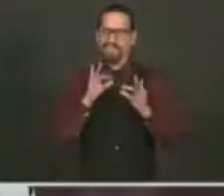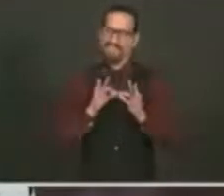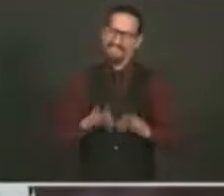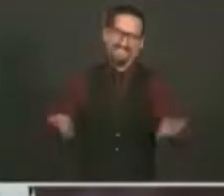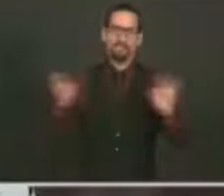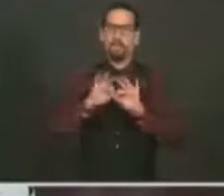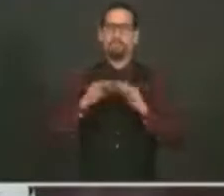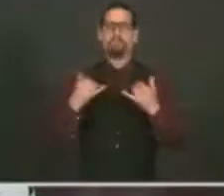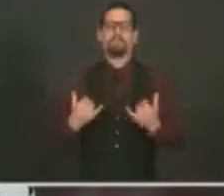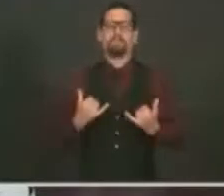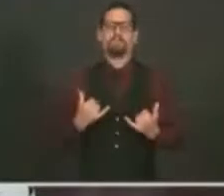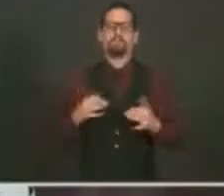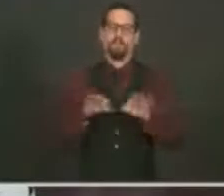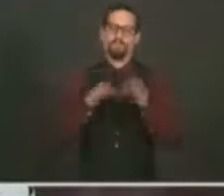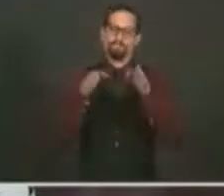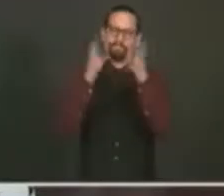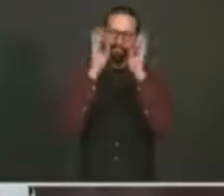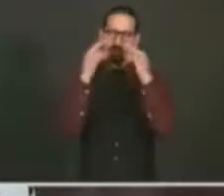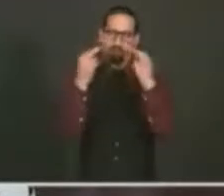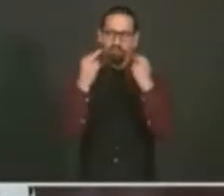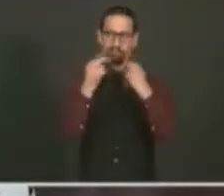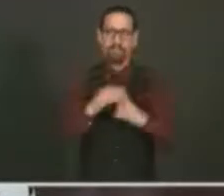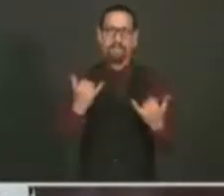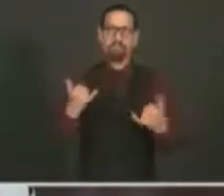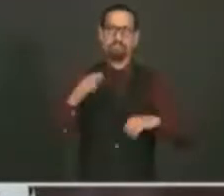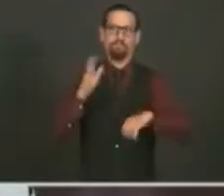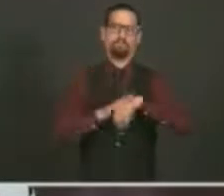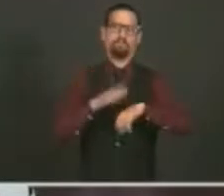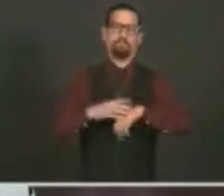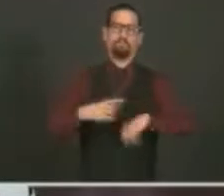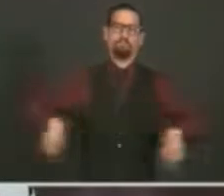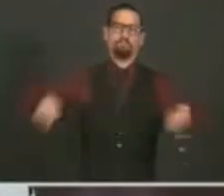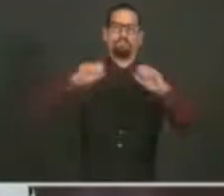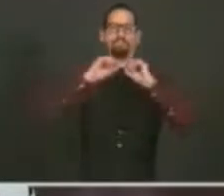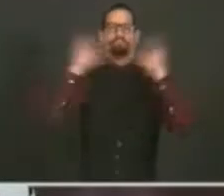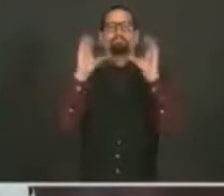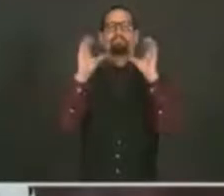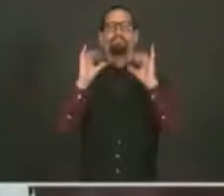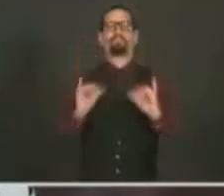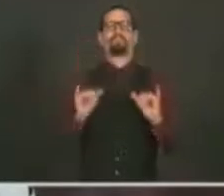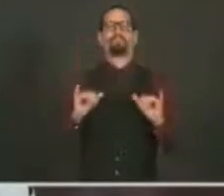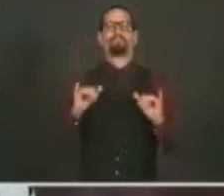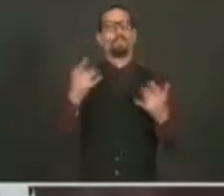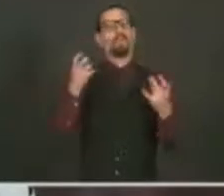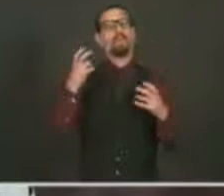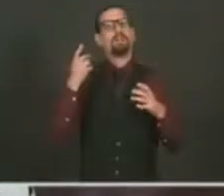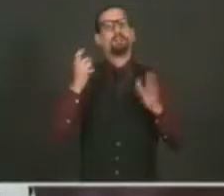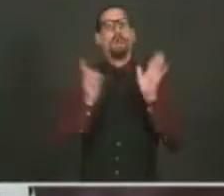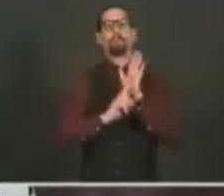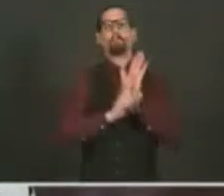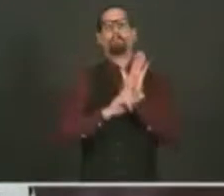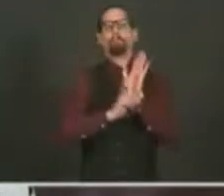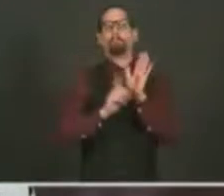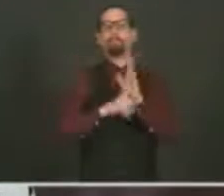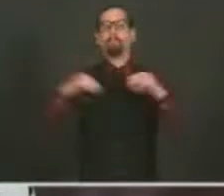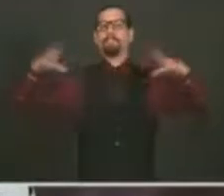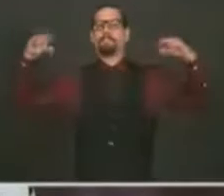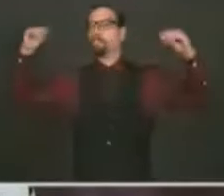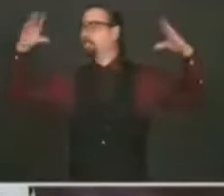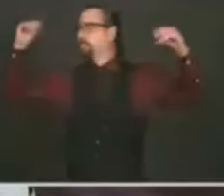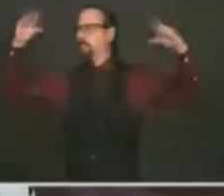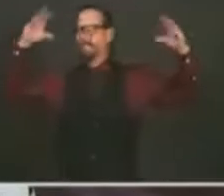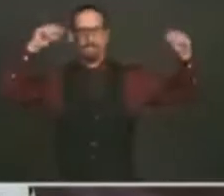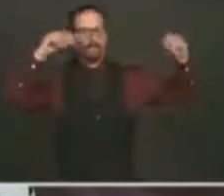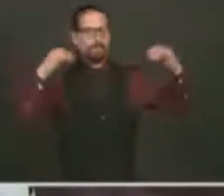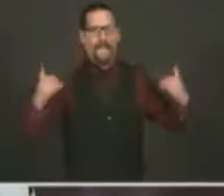now. This is our wake-up call. We are sounding the alarm because we can. We can do it ahead of time, and